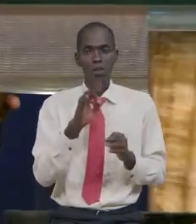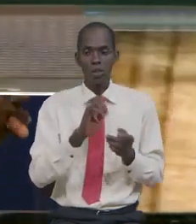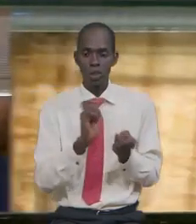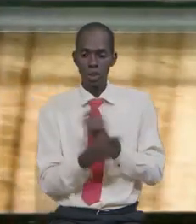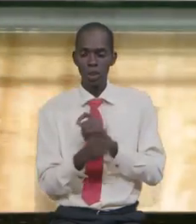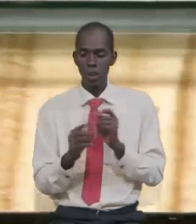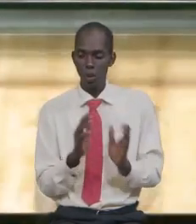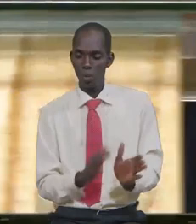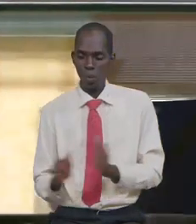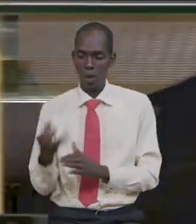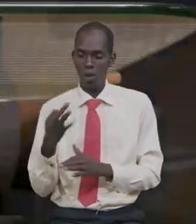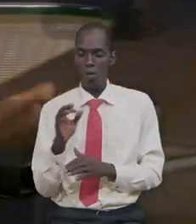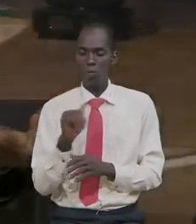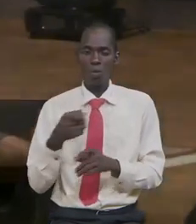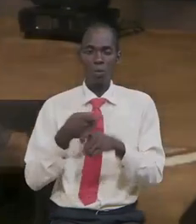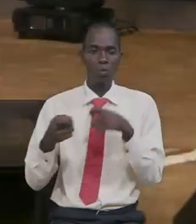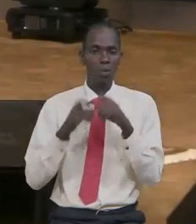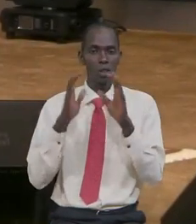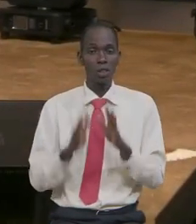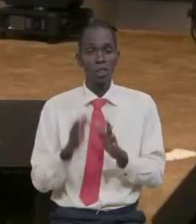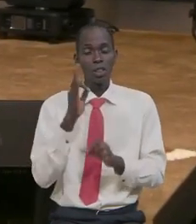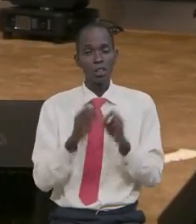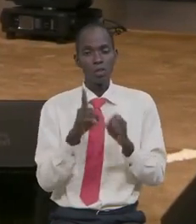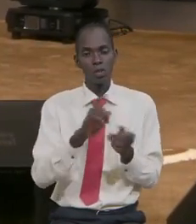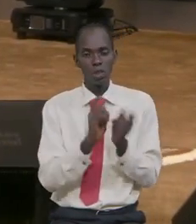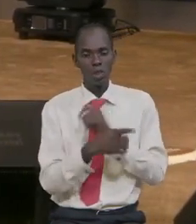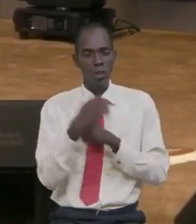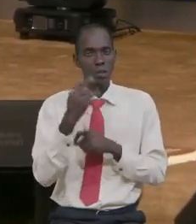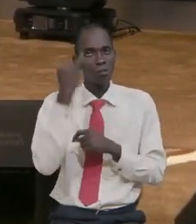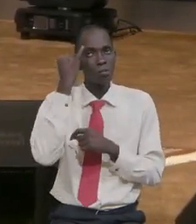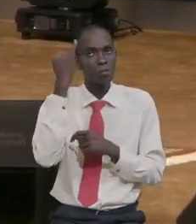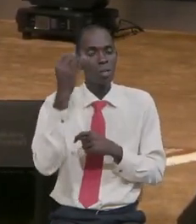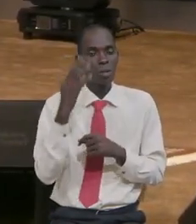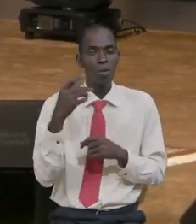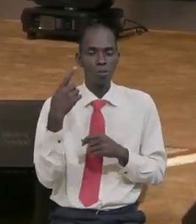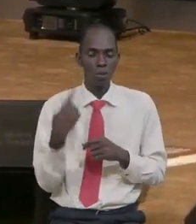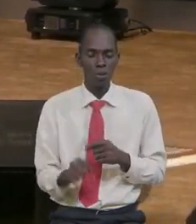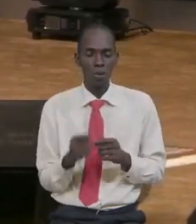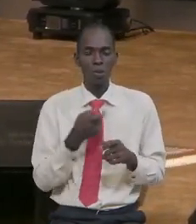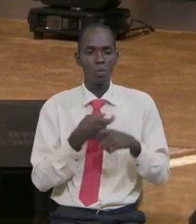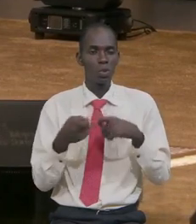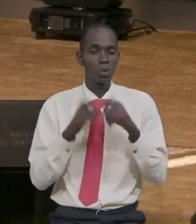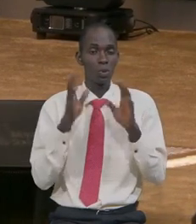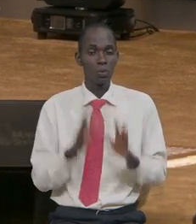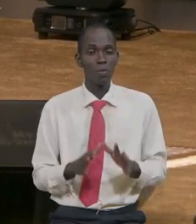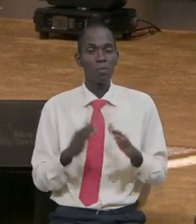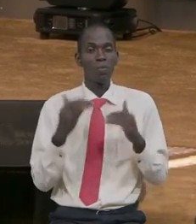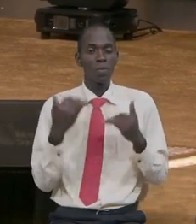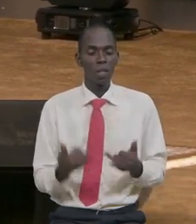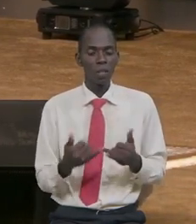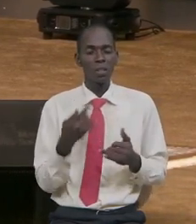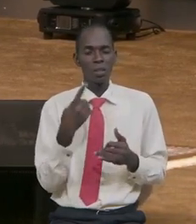persecutor, if you change the intention of the persecutor, they will count you